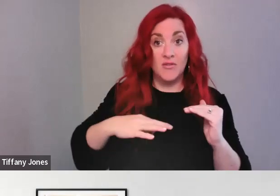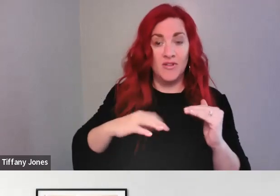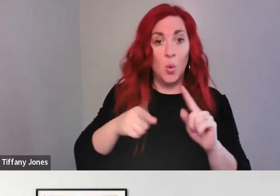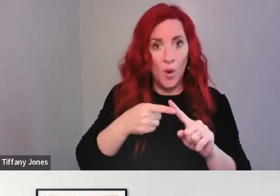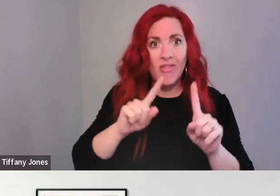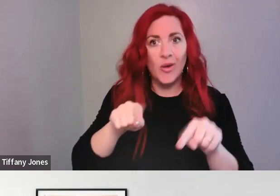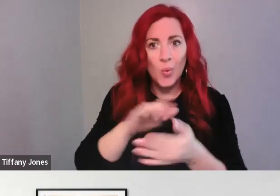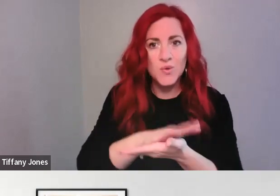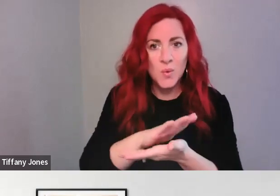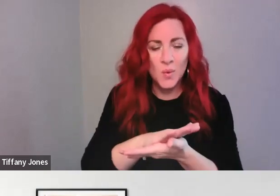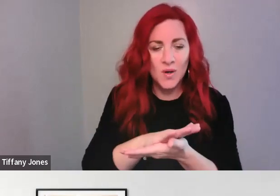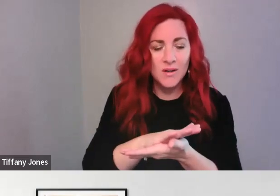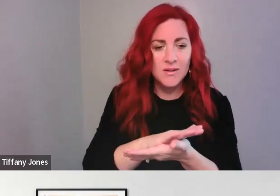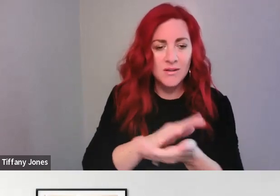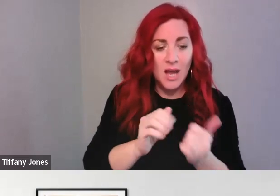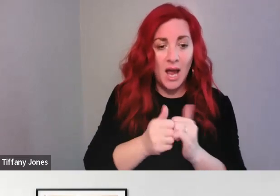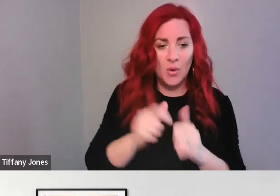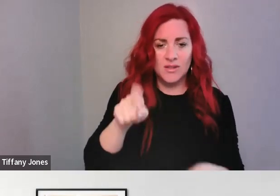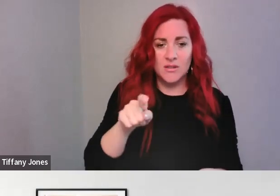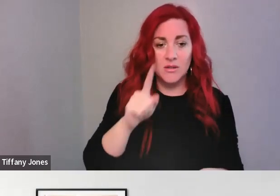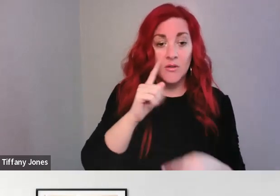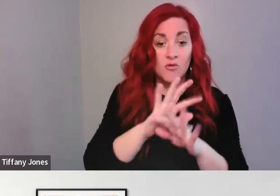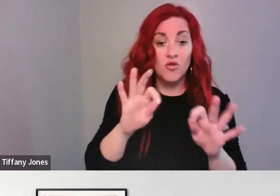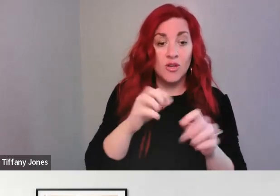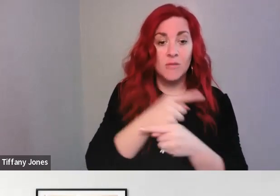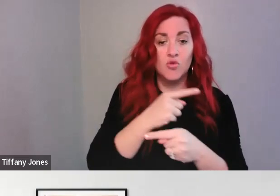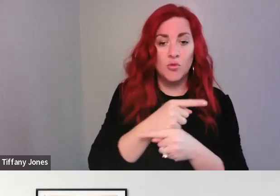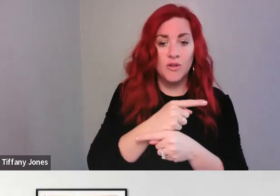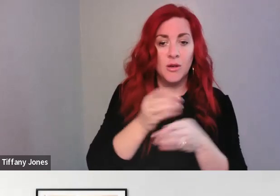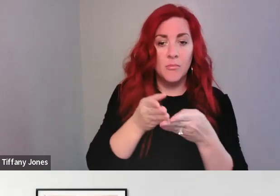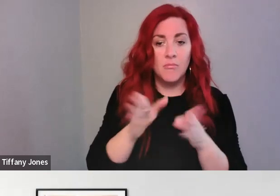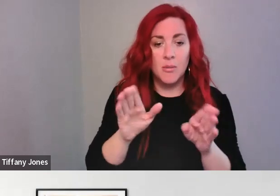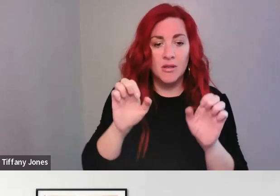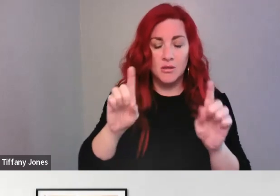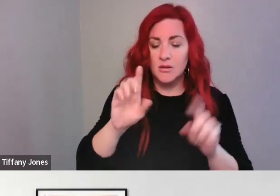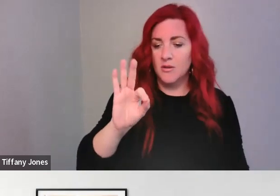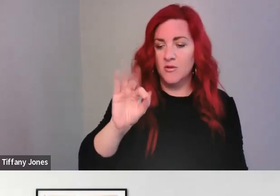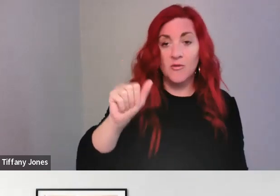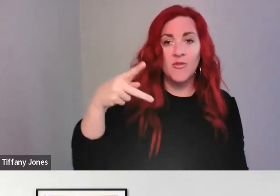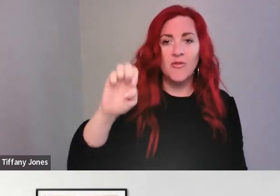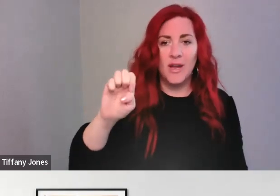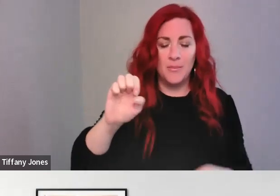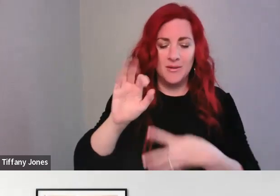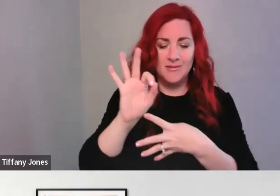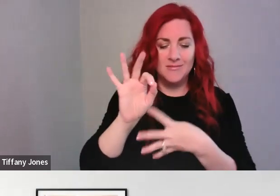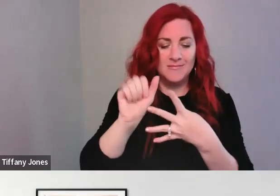is it necessary for them to get a free and appropriate public education, or FAPE, as we call it, using our acronym?